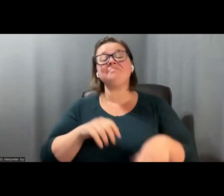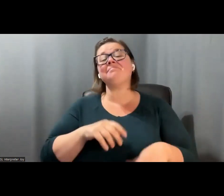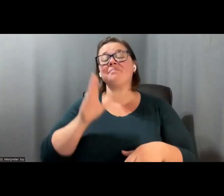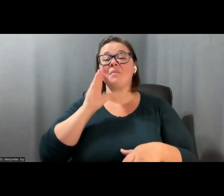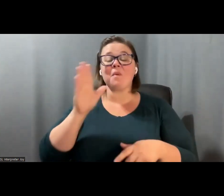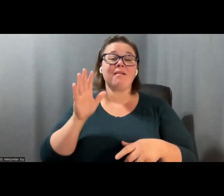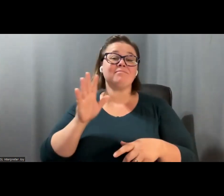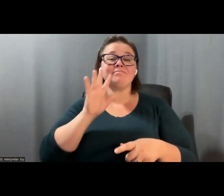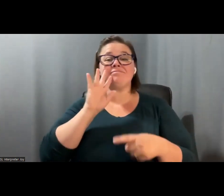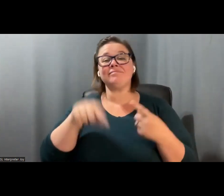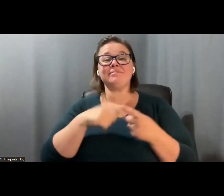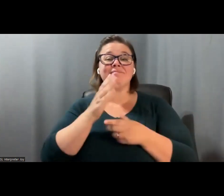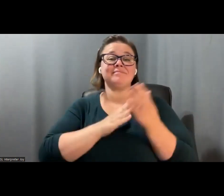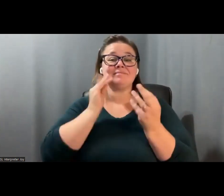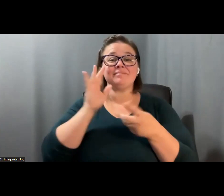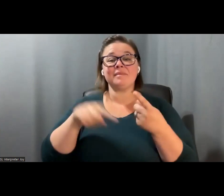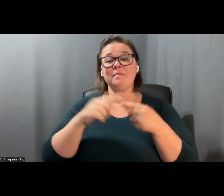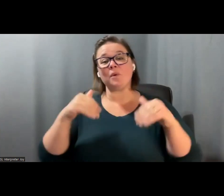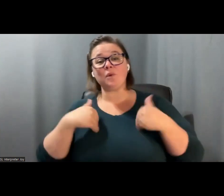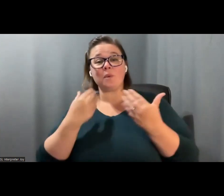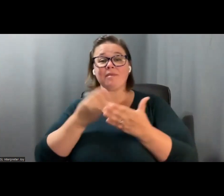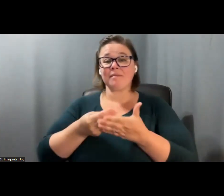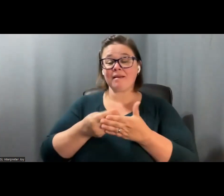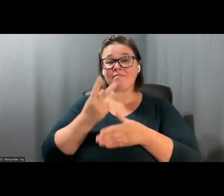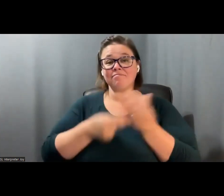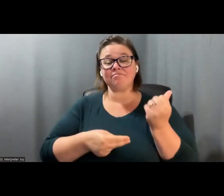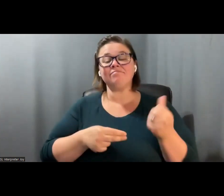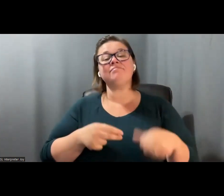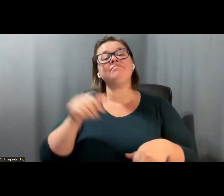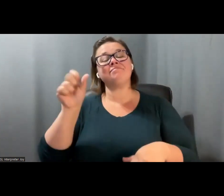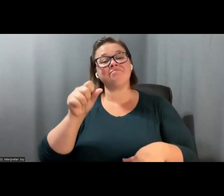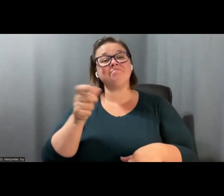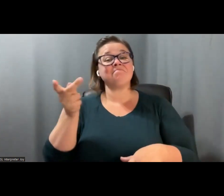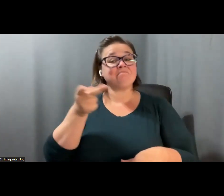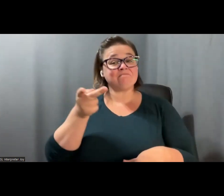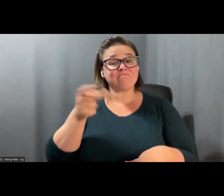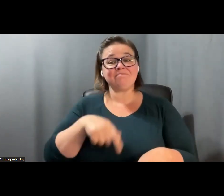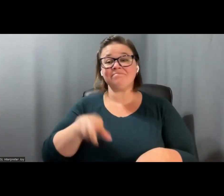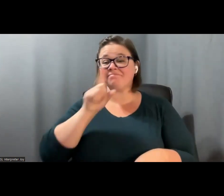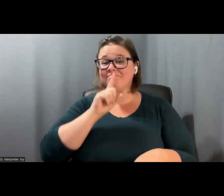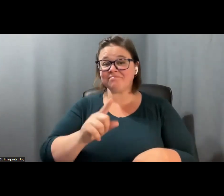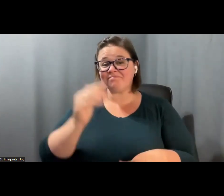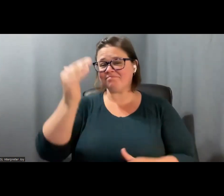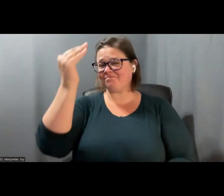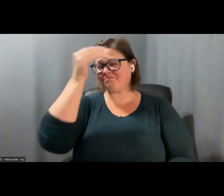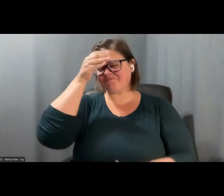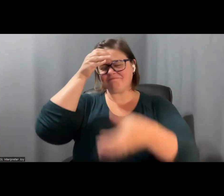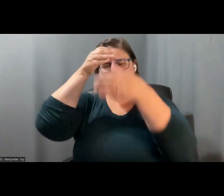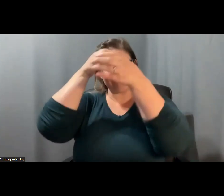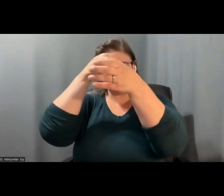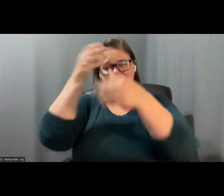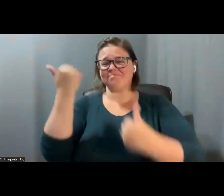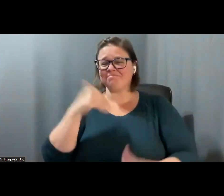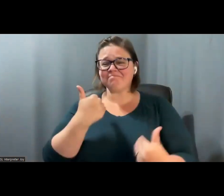some information about youth and money. And yeah, these guys are extremely knowledgeable. They are our